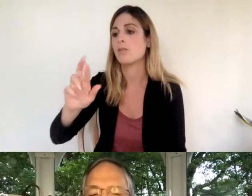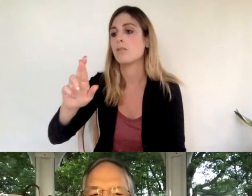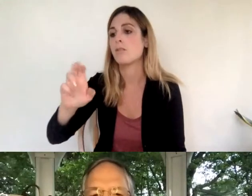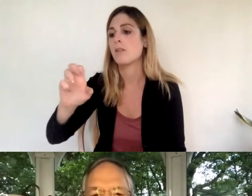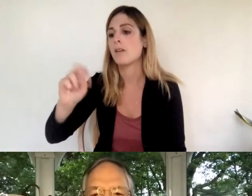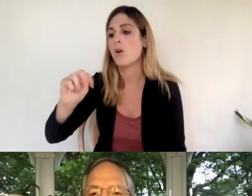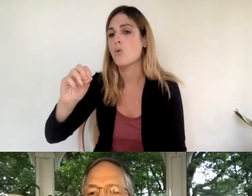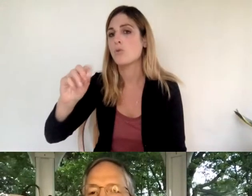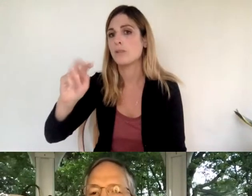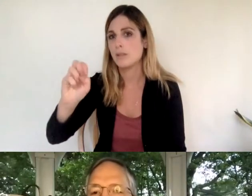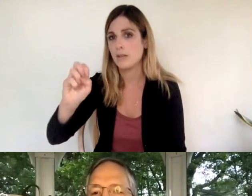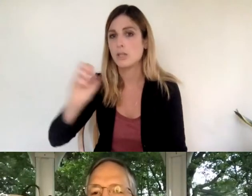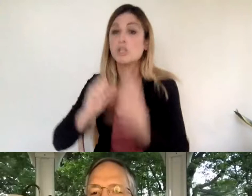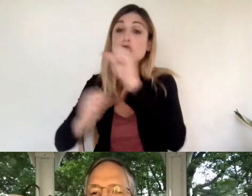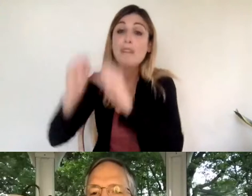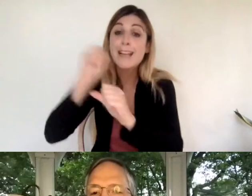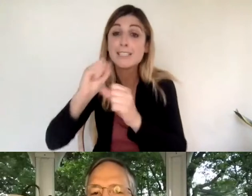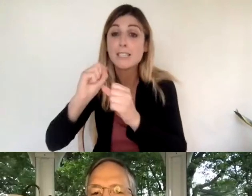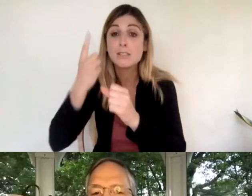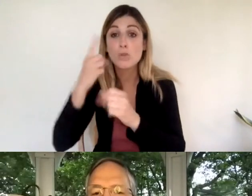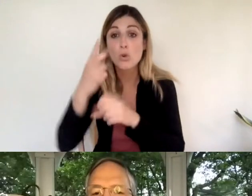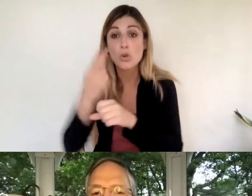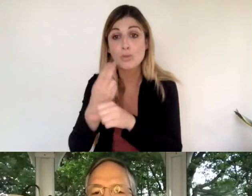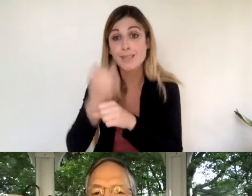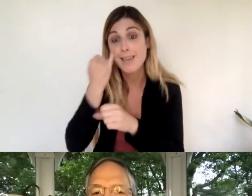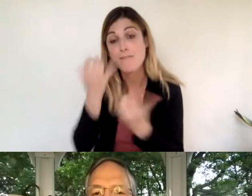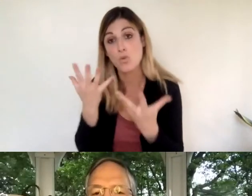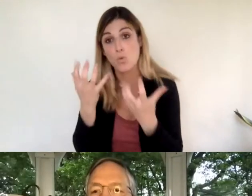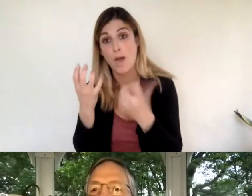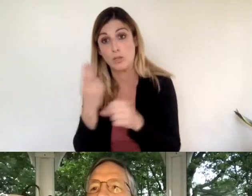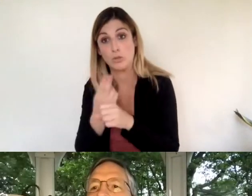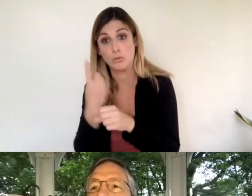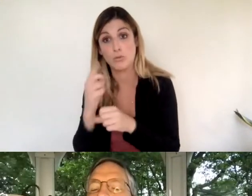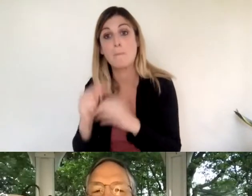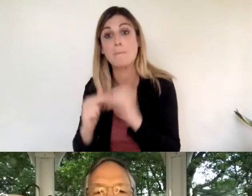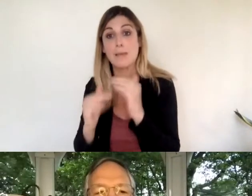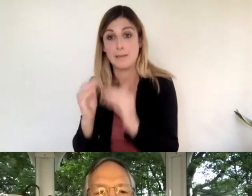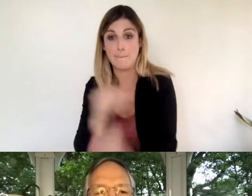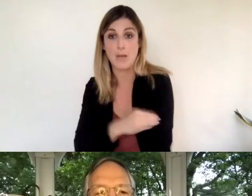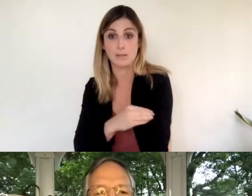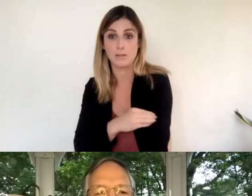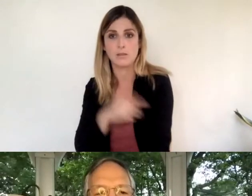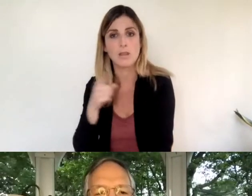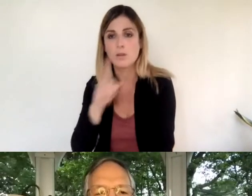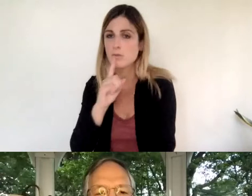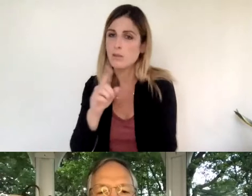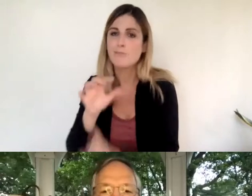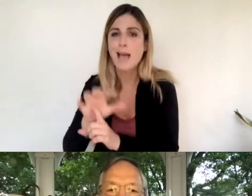strategies for using it for people who do want to use that to build muscles, because it's obviously so popular with people who